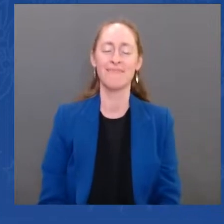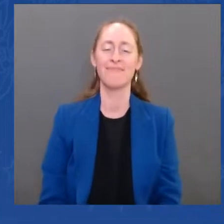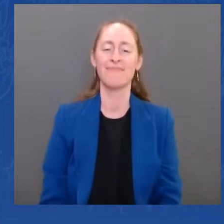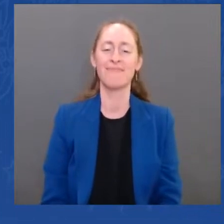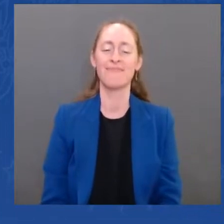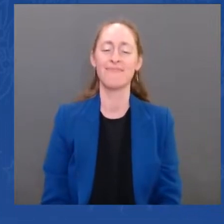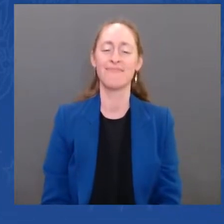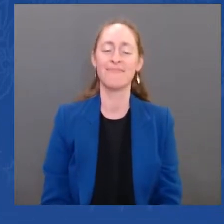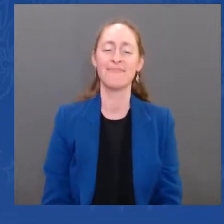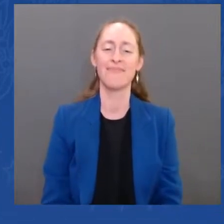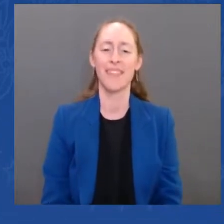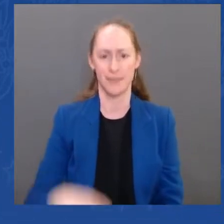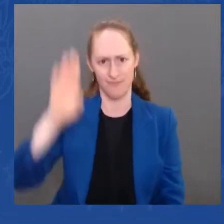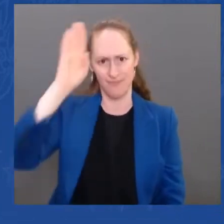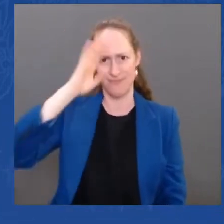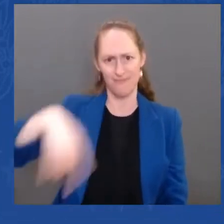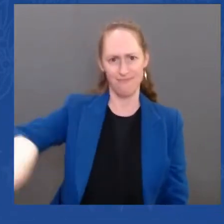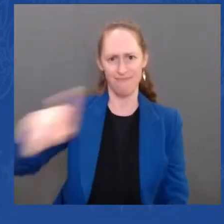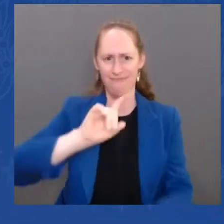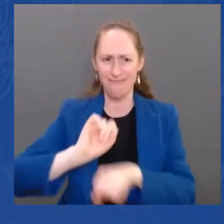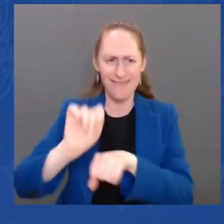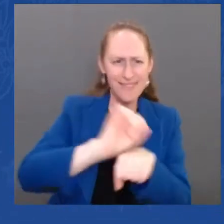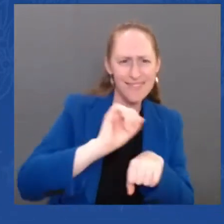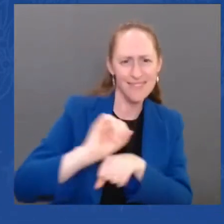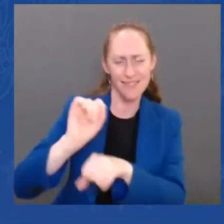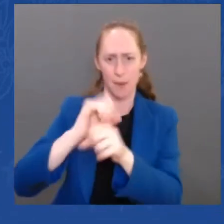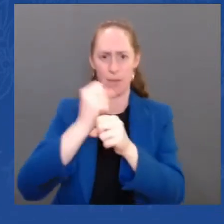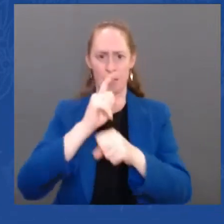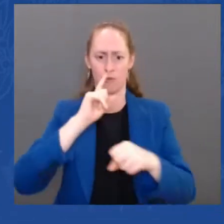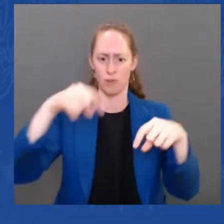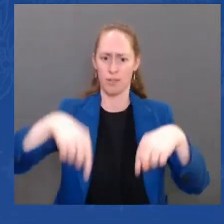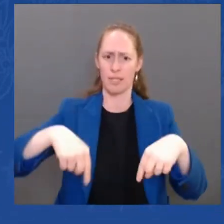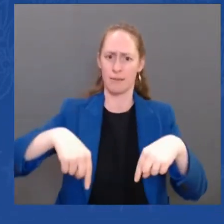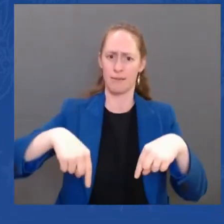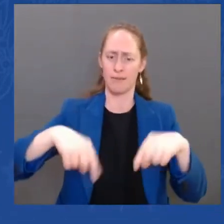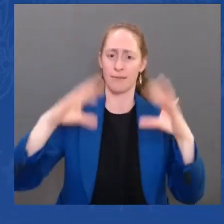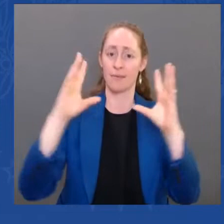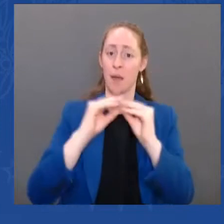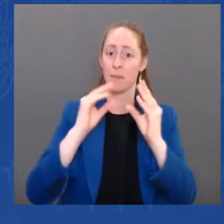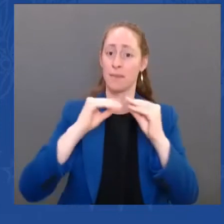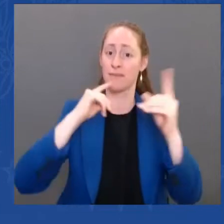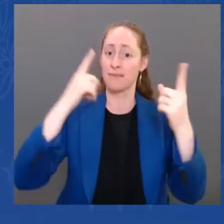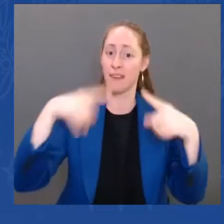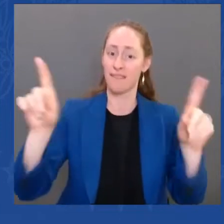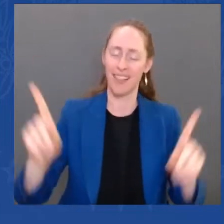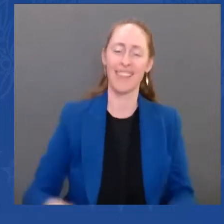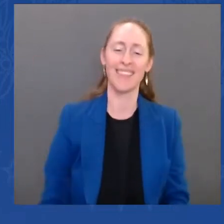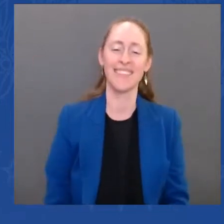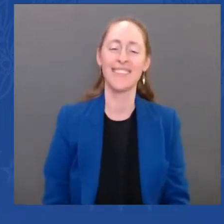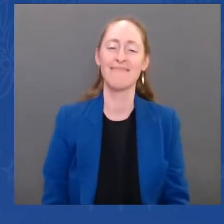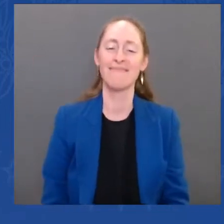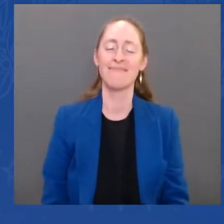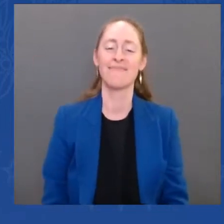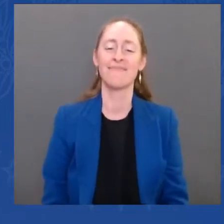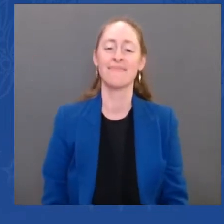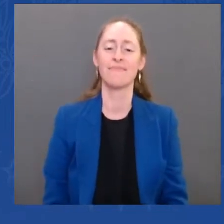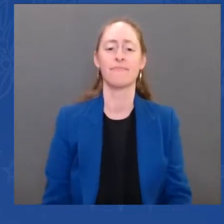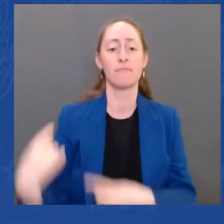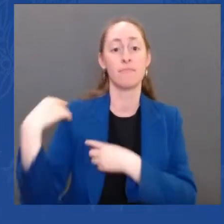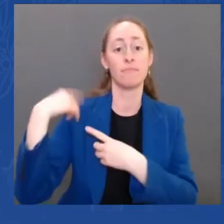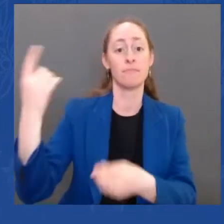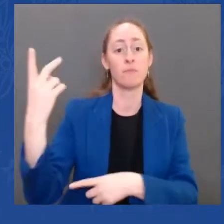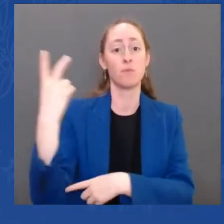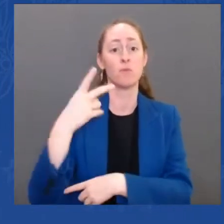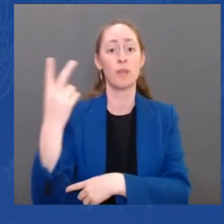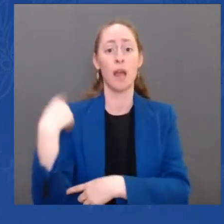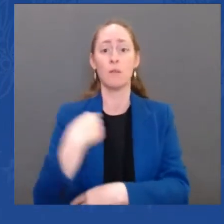success. Over the past 2 days, we've spent time with members of Congress, the American